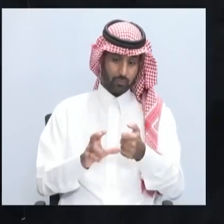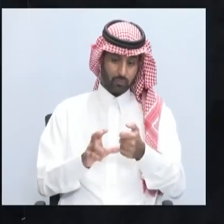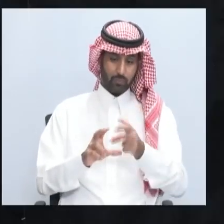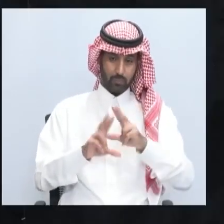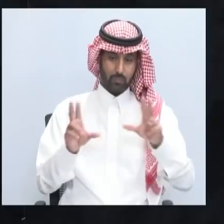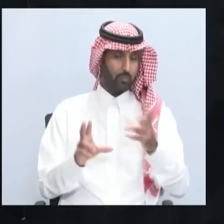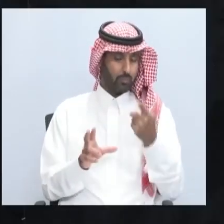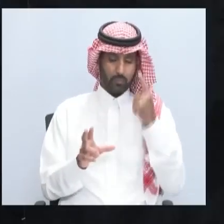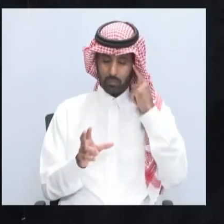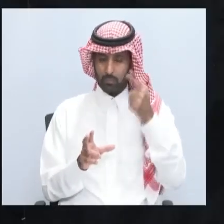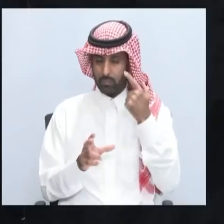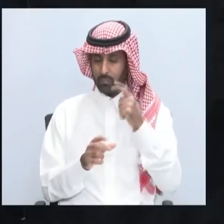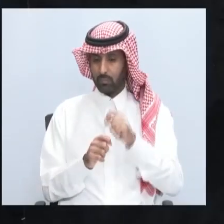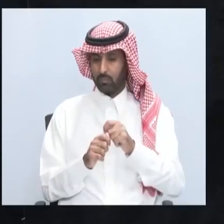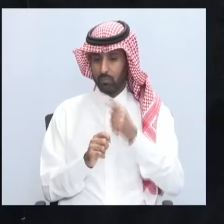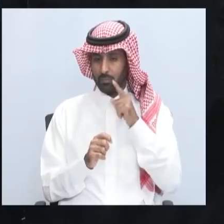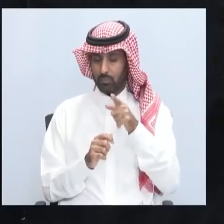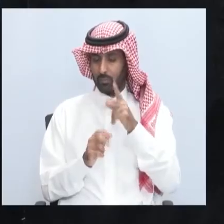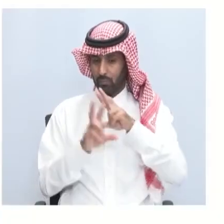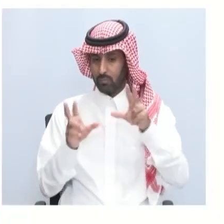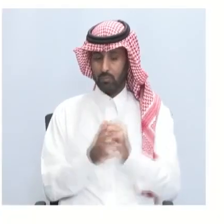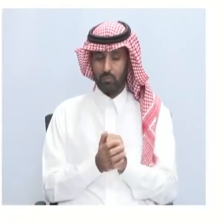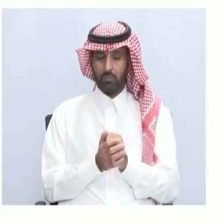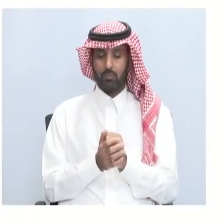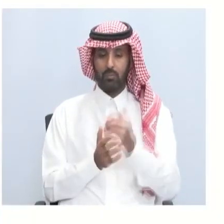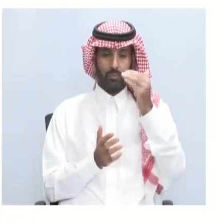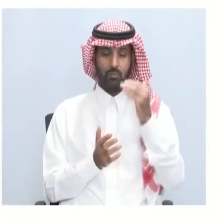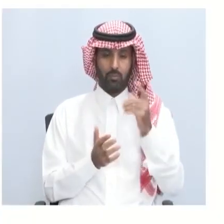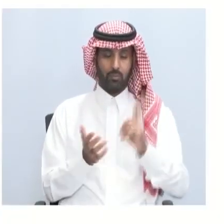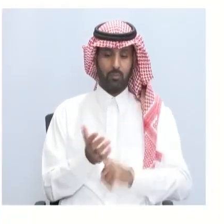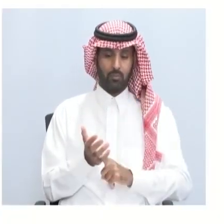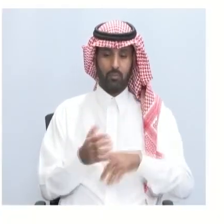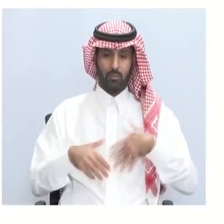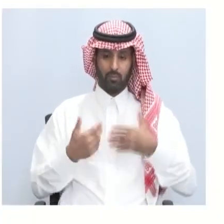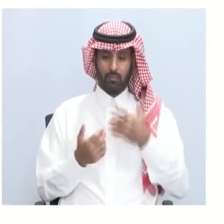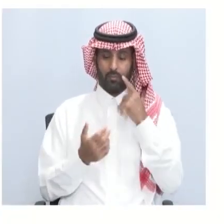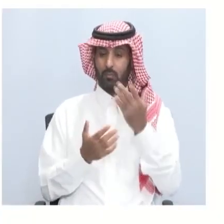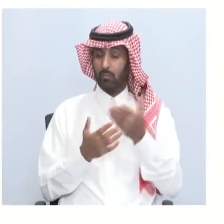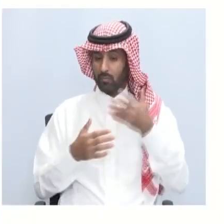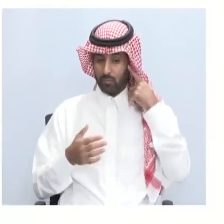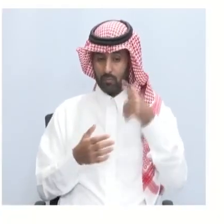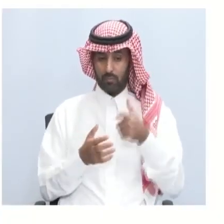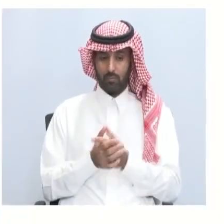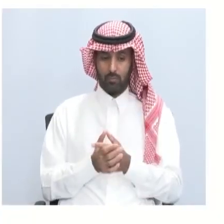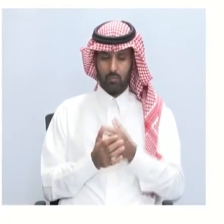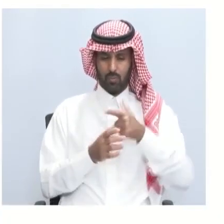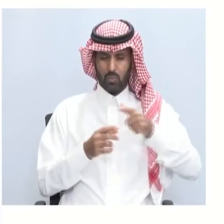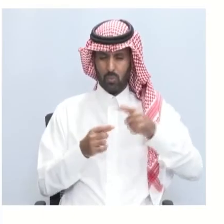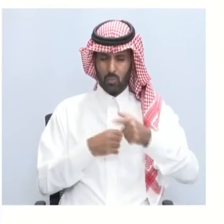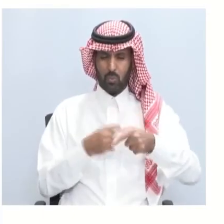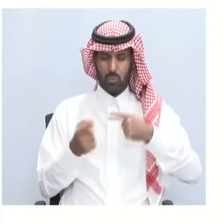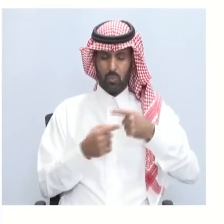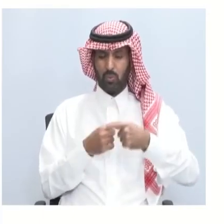mind while creating your show. And here's a fun fact for you. The longest running soap opera in the US